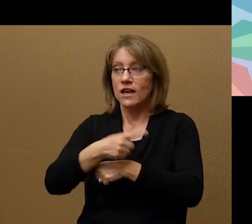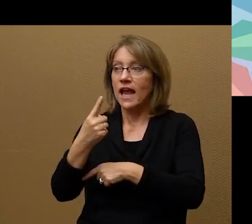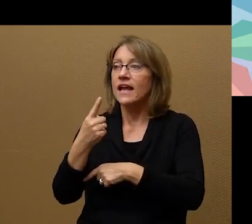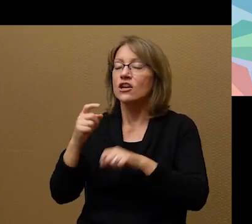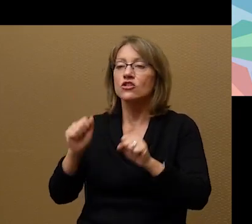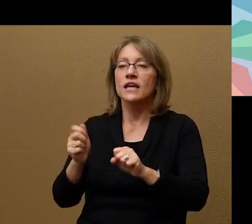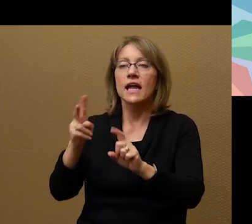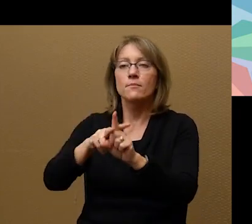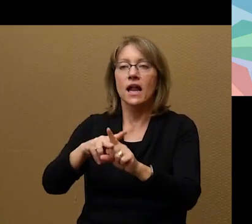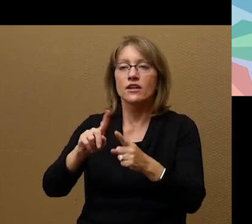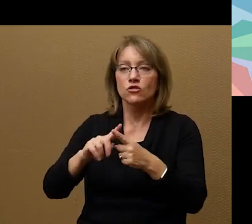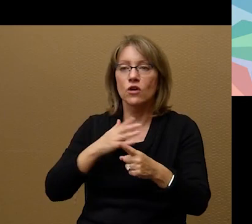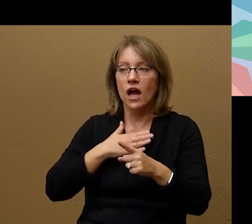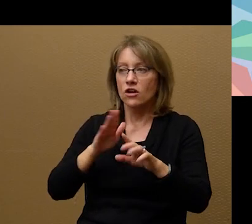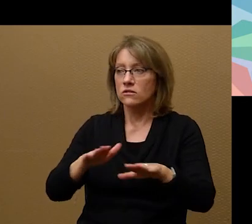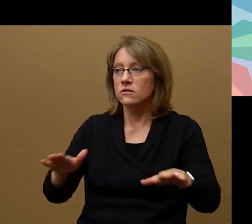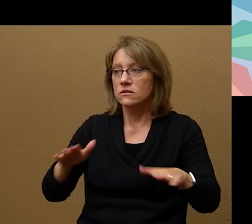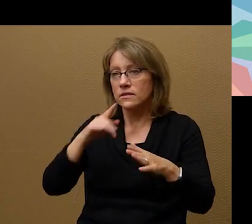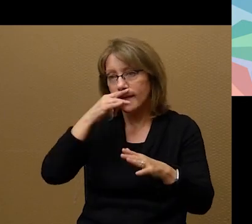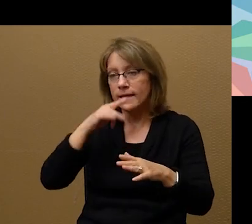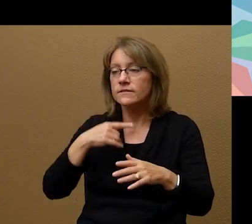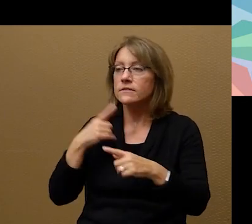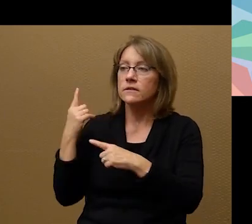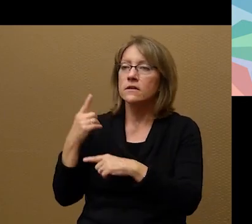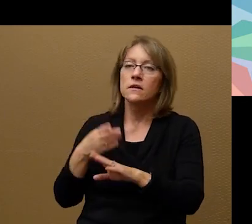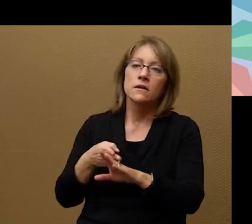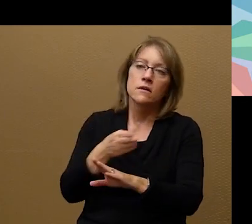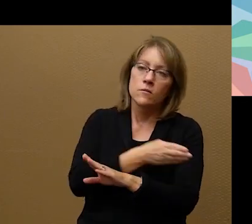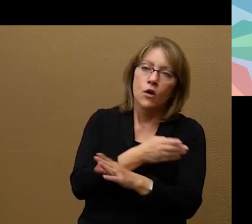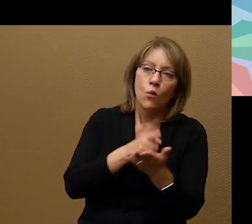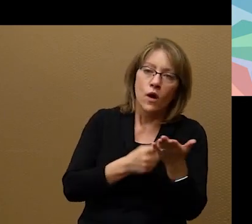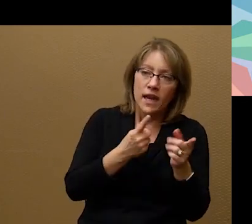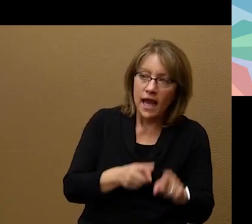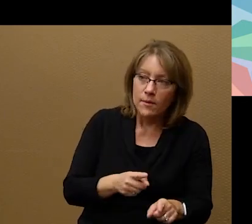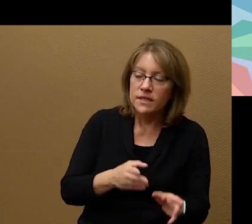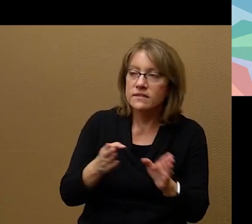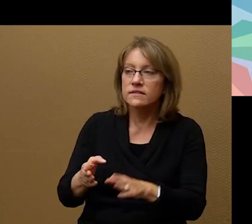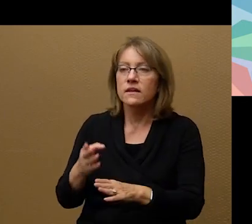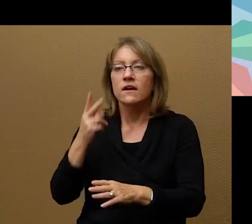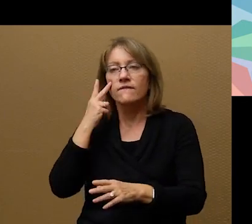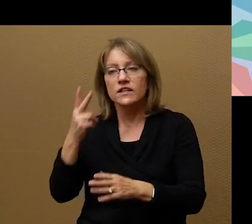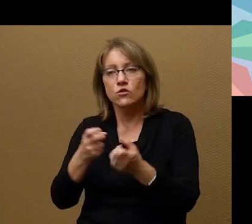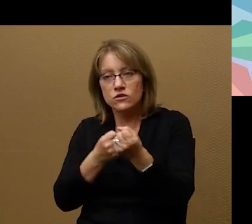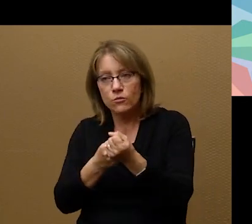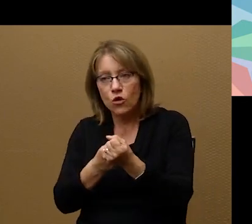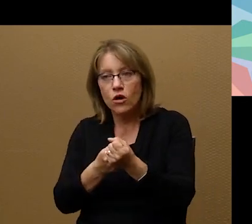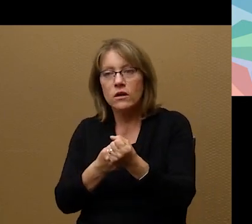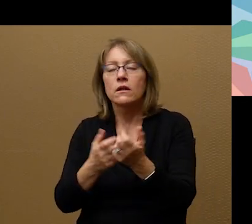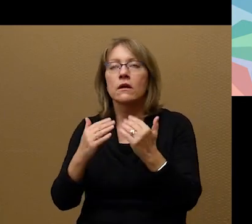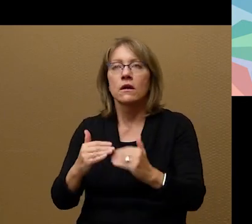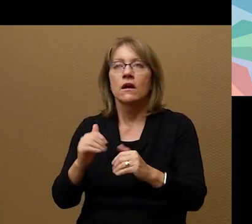are antecedent-based instruction, visual supports, functional communication training,